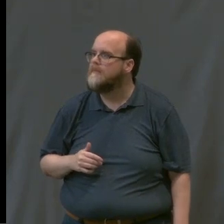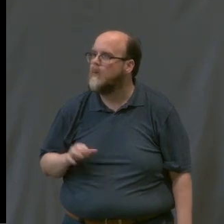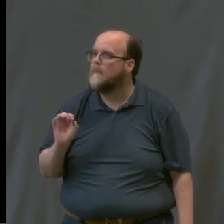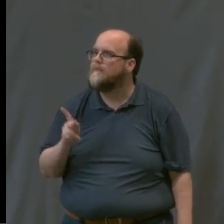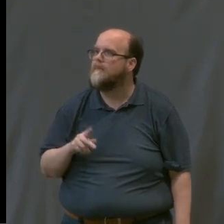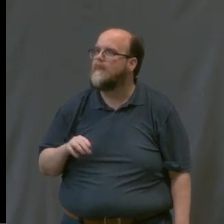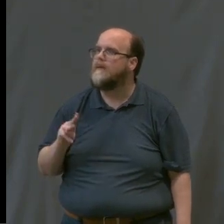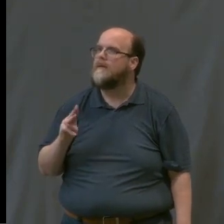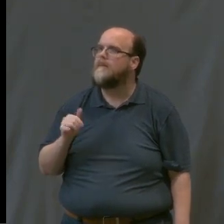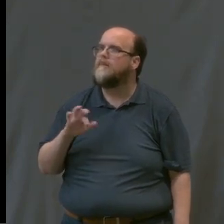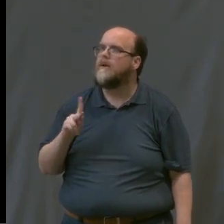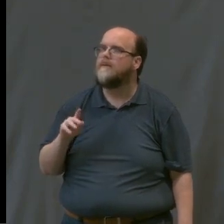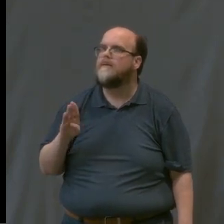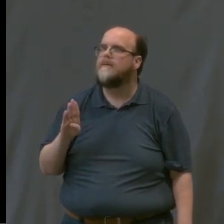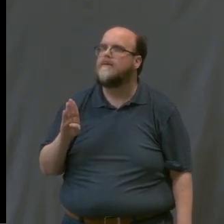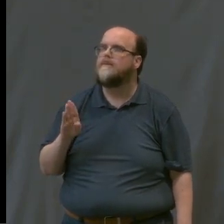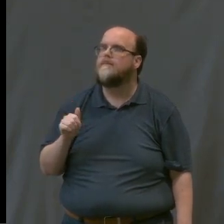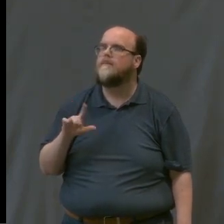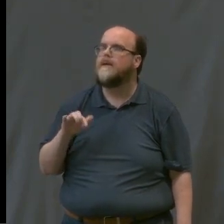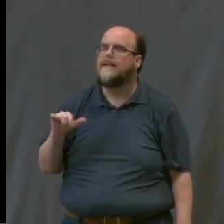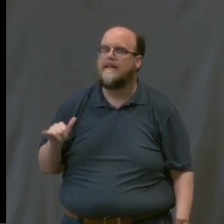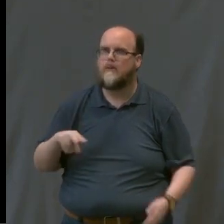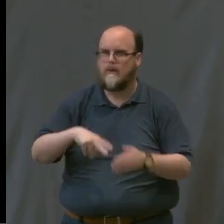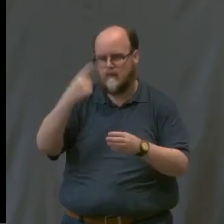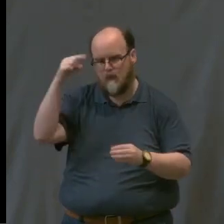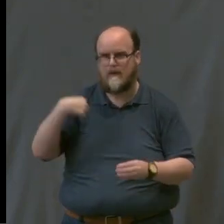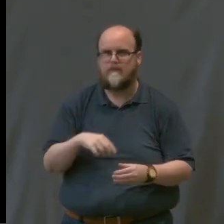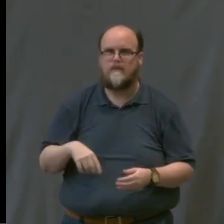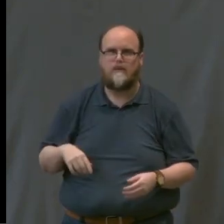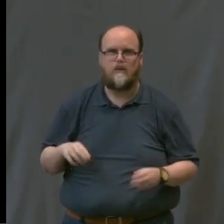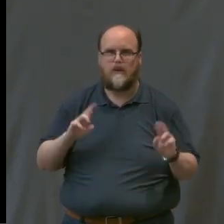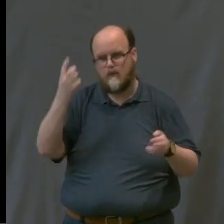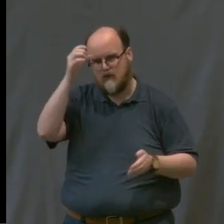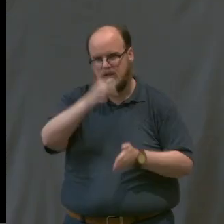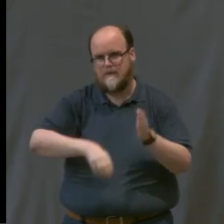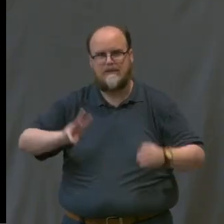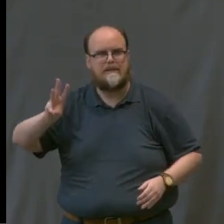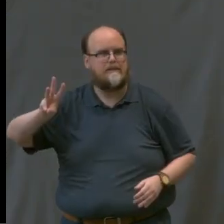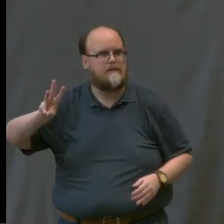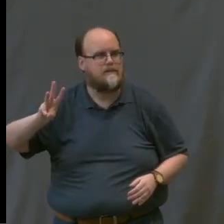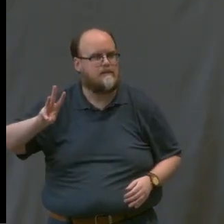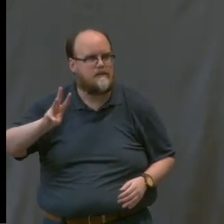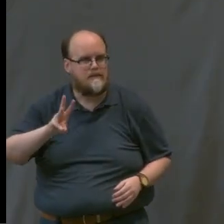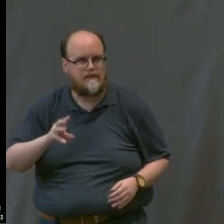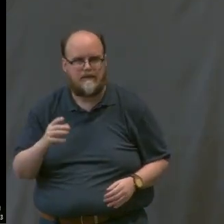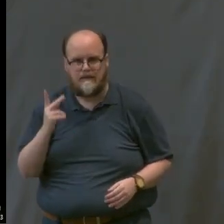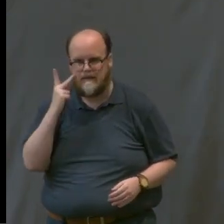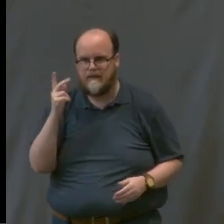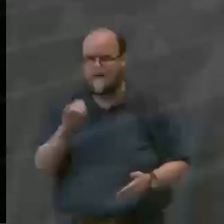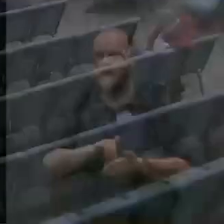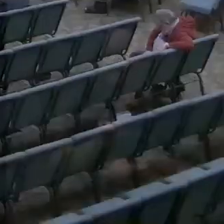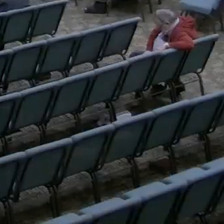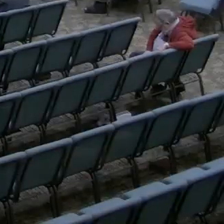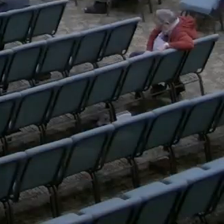Okay, Mark Bailey is going to read for us. We are ready for chapter 6. Let's see if that comes up right